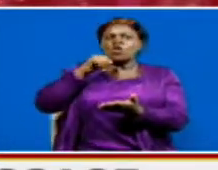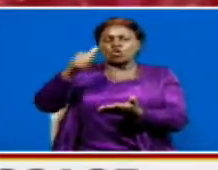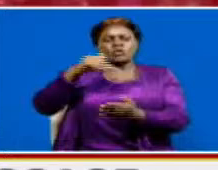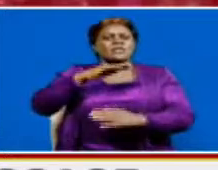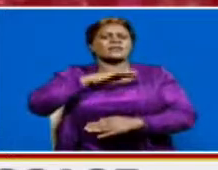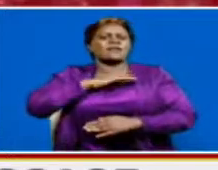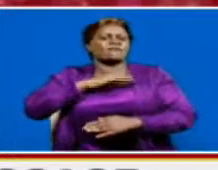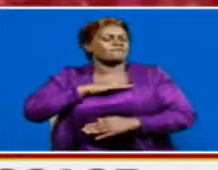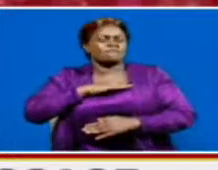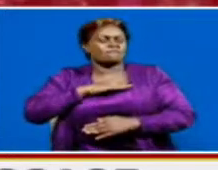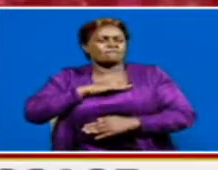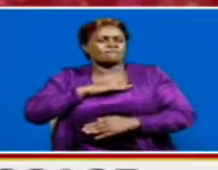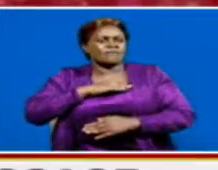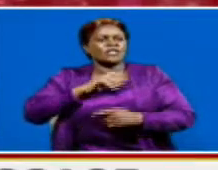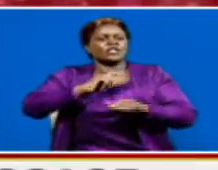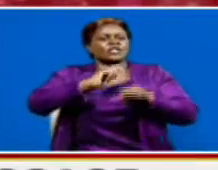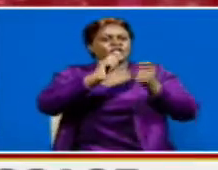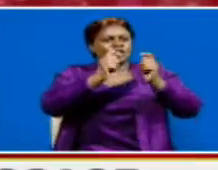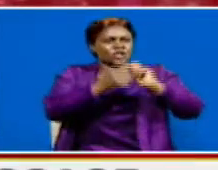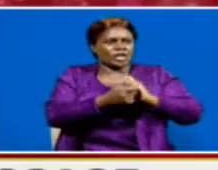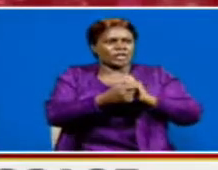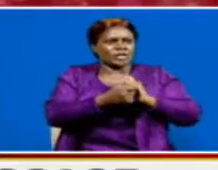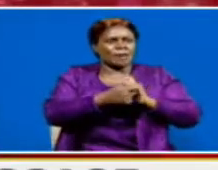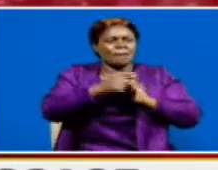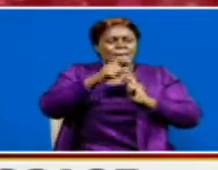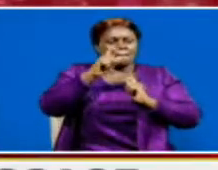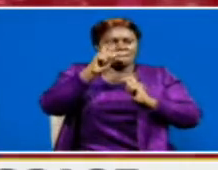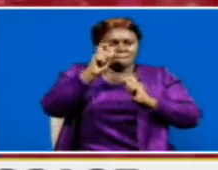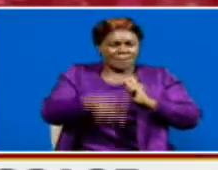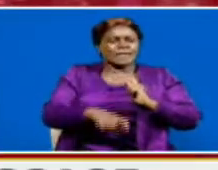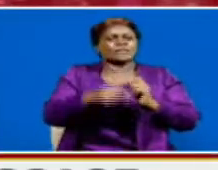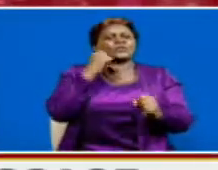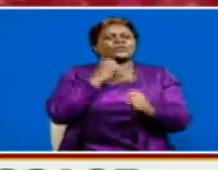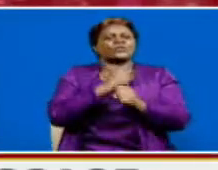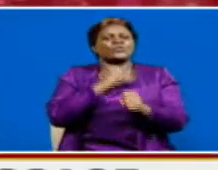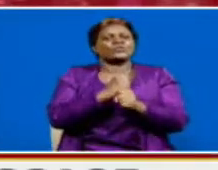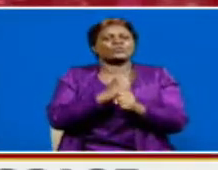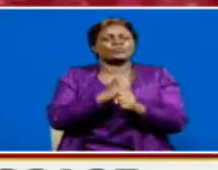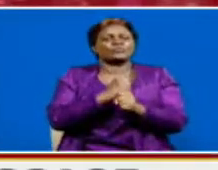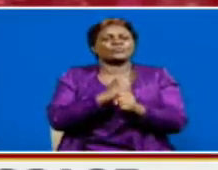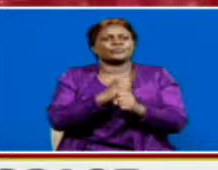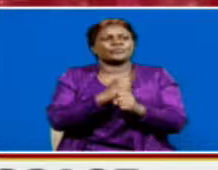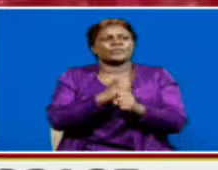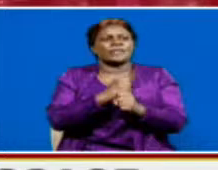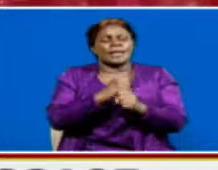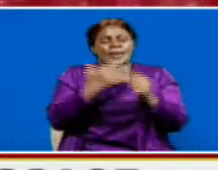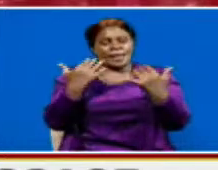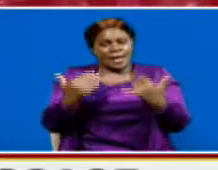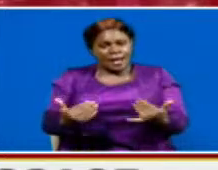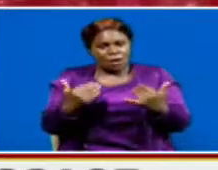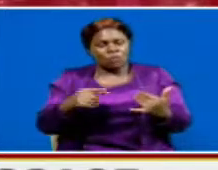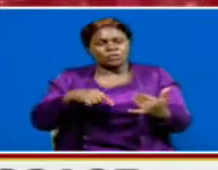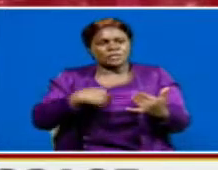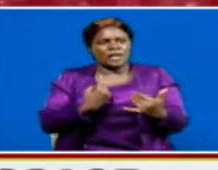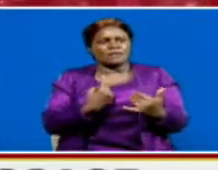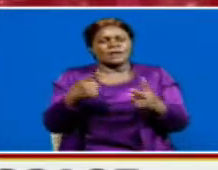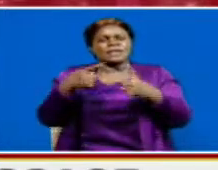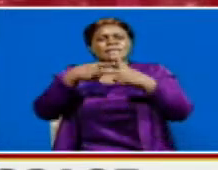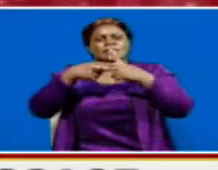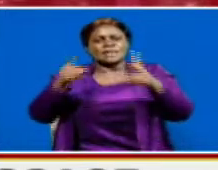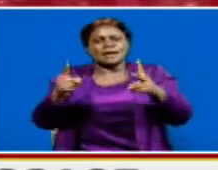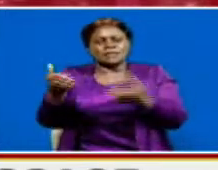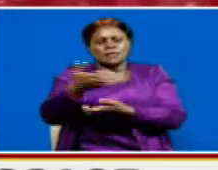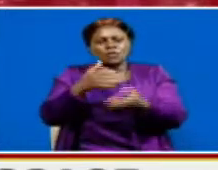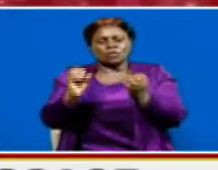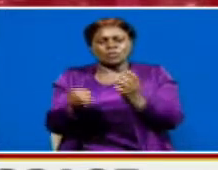enough. Change was an inevitable imperative. As such, we rolled out an